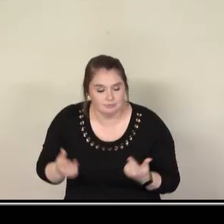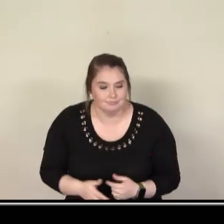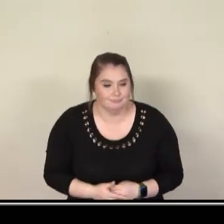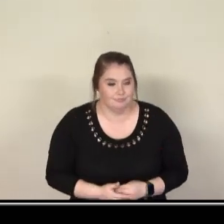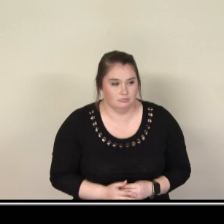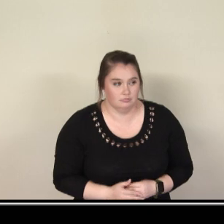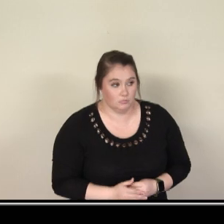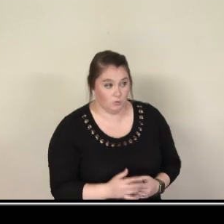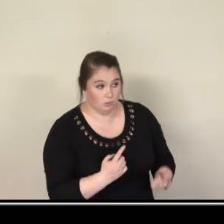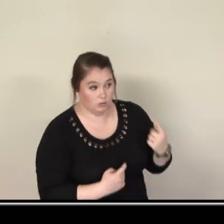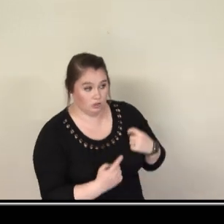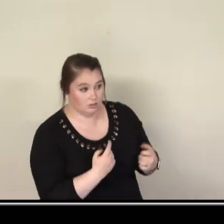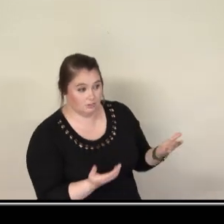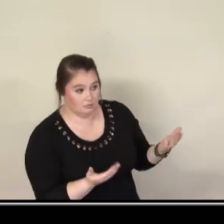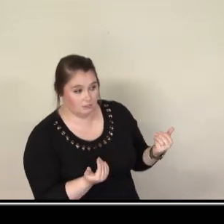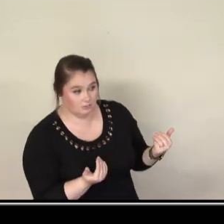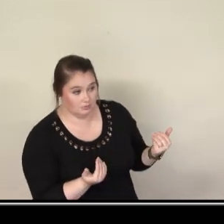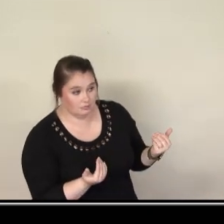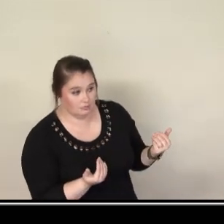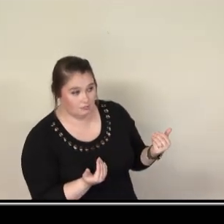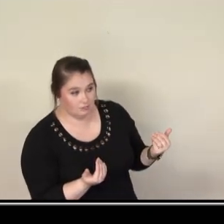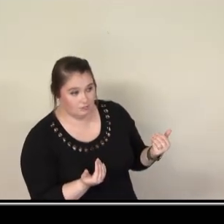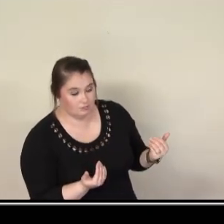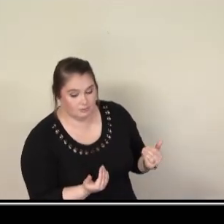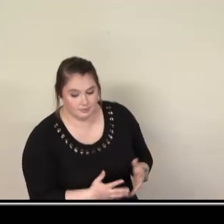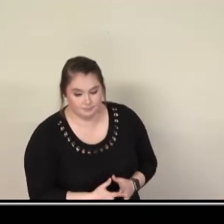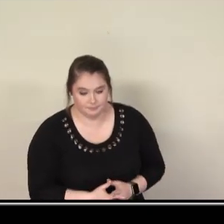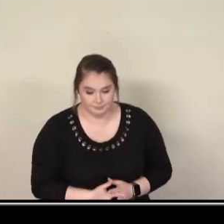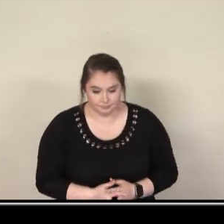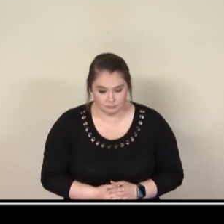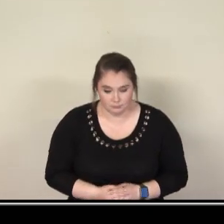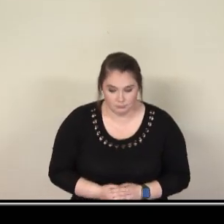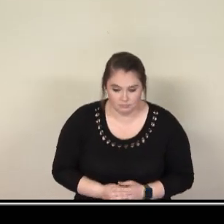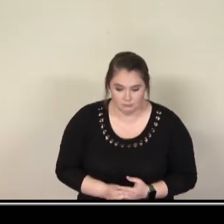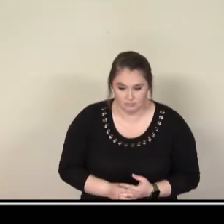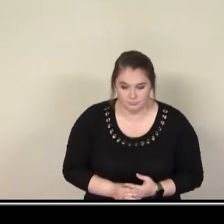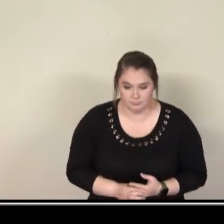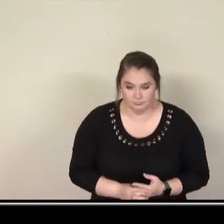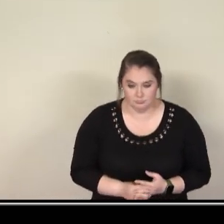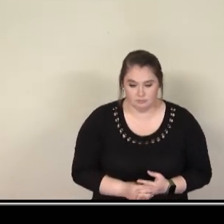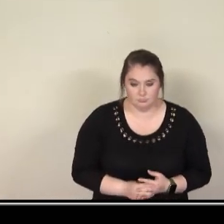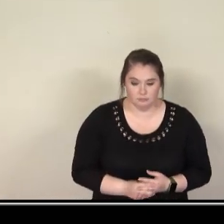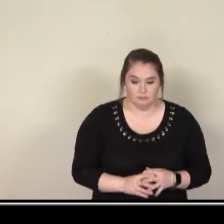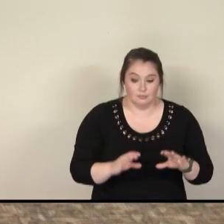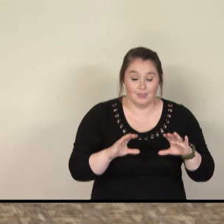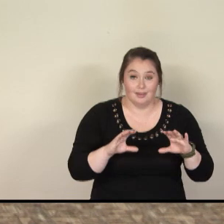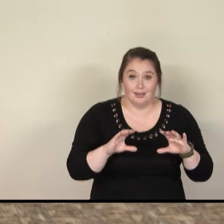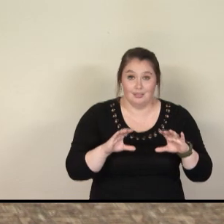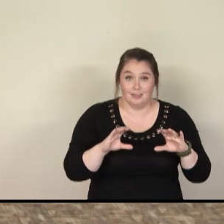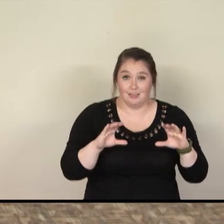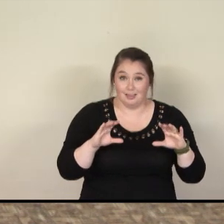Any questions on the floor plan? Any questions? Yes, besides Eddie.